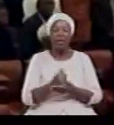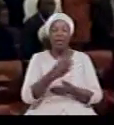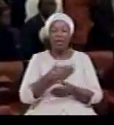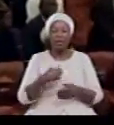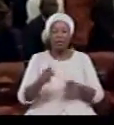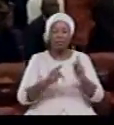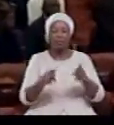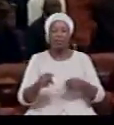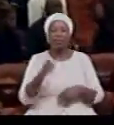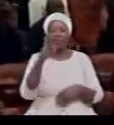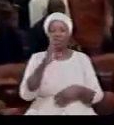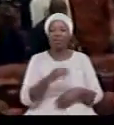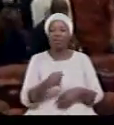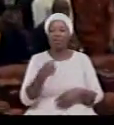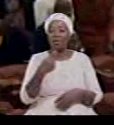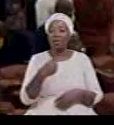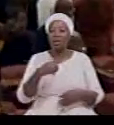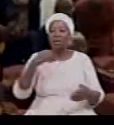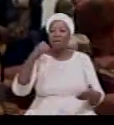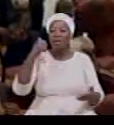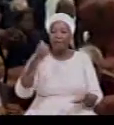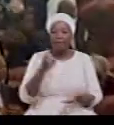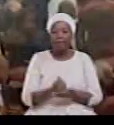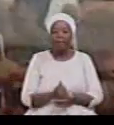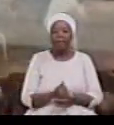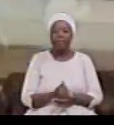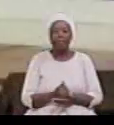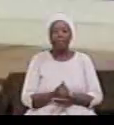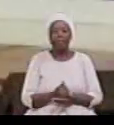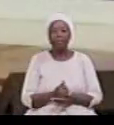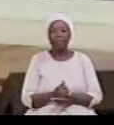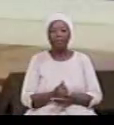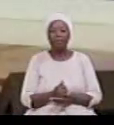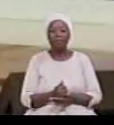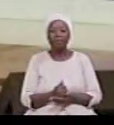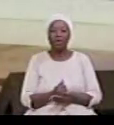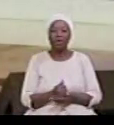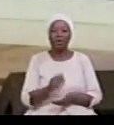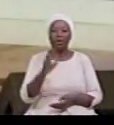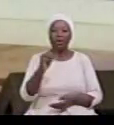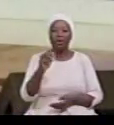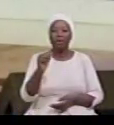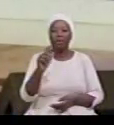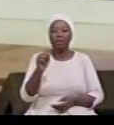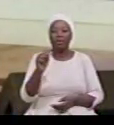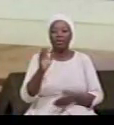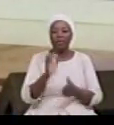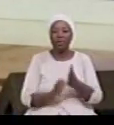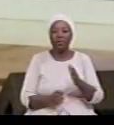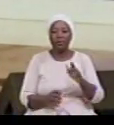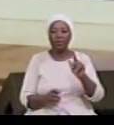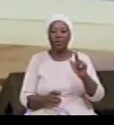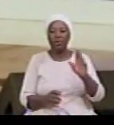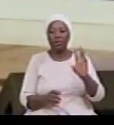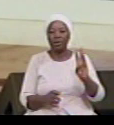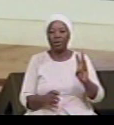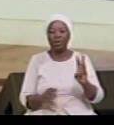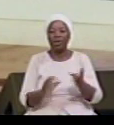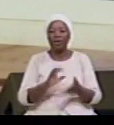said, amen. Matthew chapter 26. We're looking at